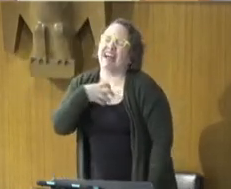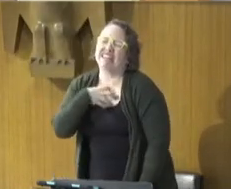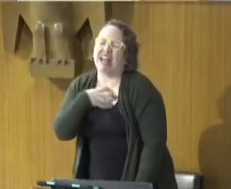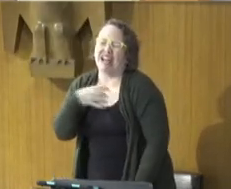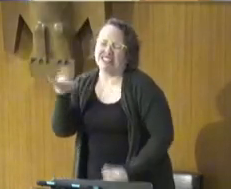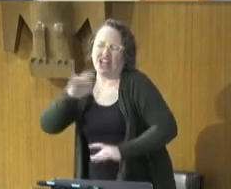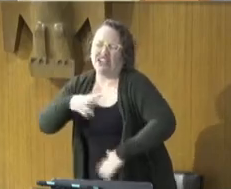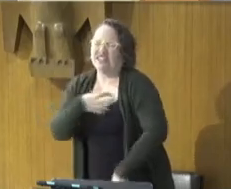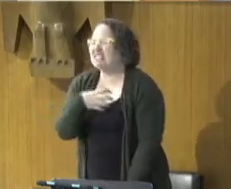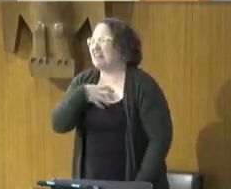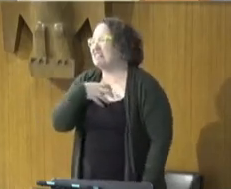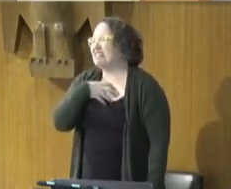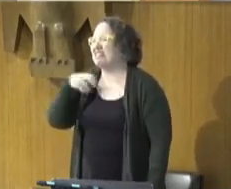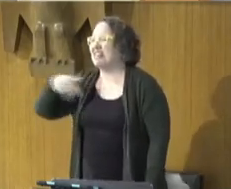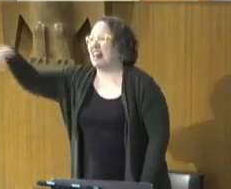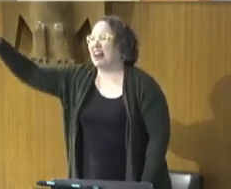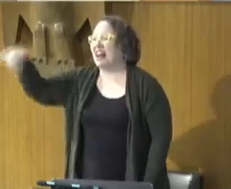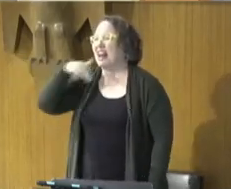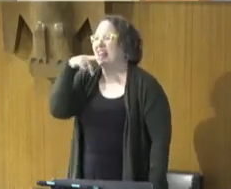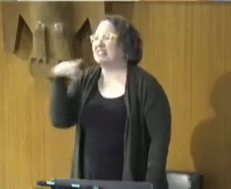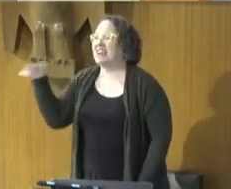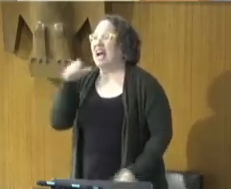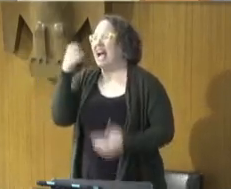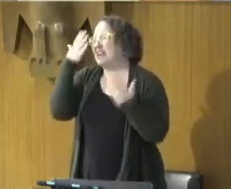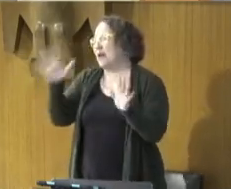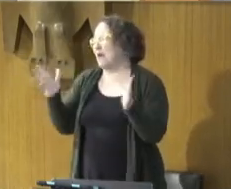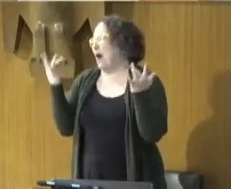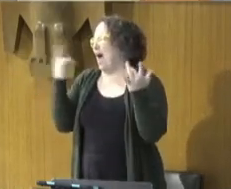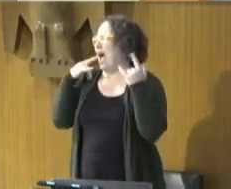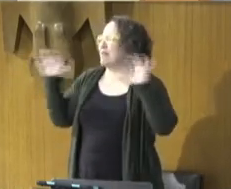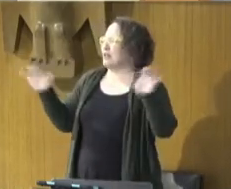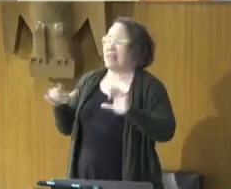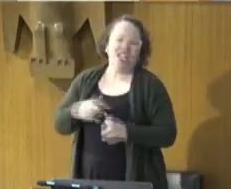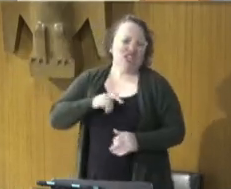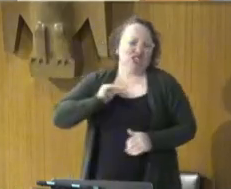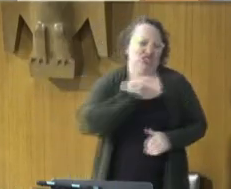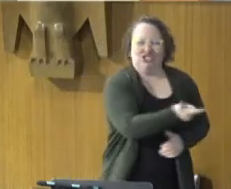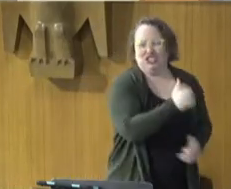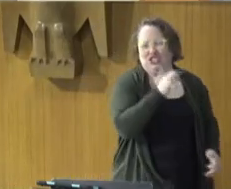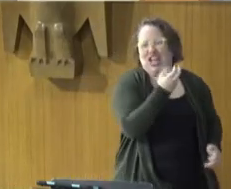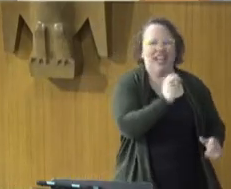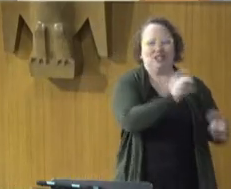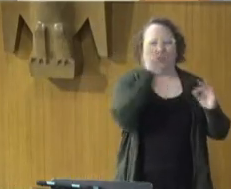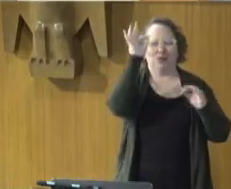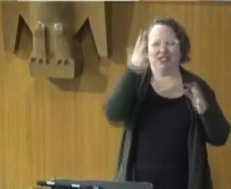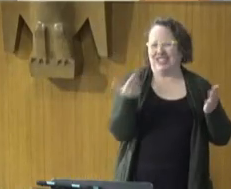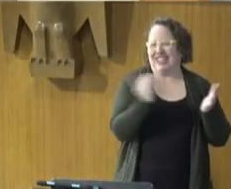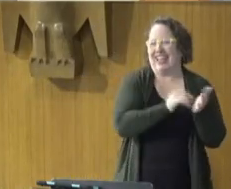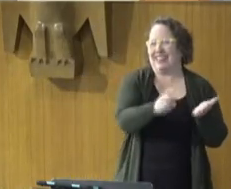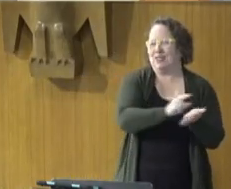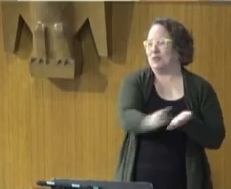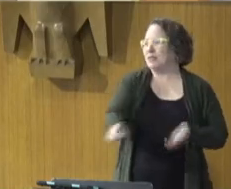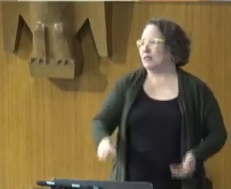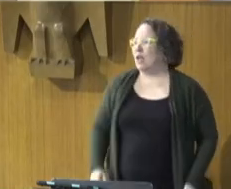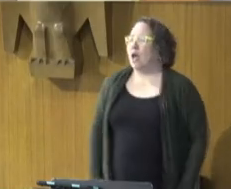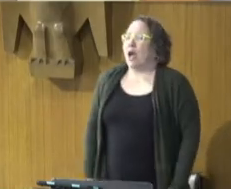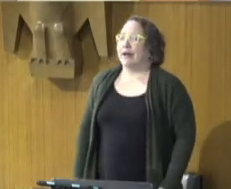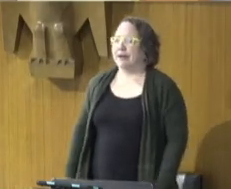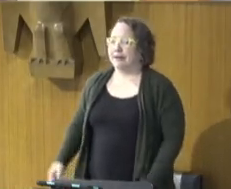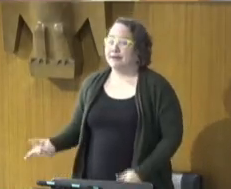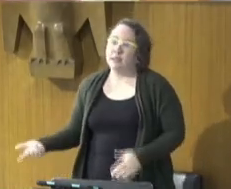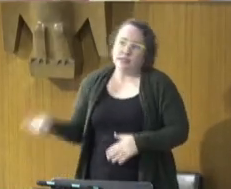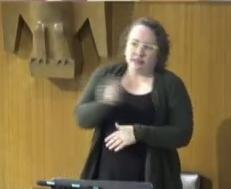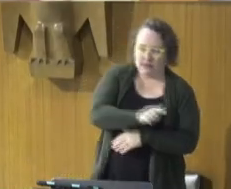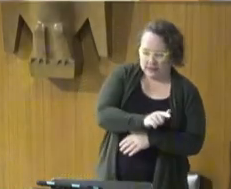is awful. None of it makes sense. I don't know why I'm preaching. Jen should just preach again this week. A little more typing,